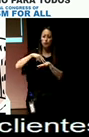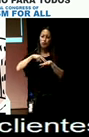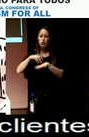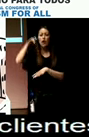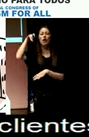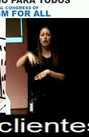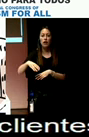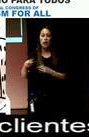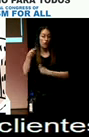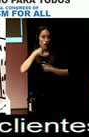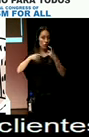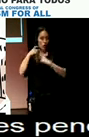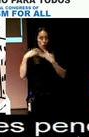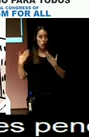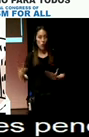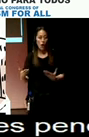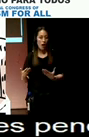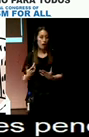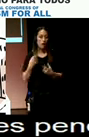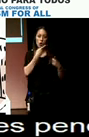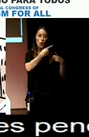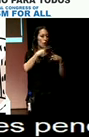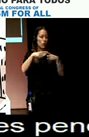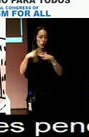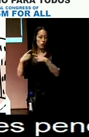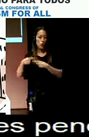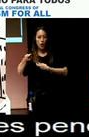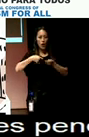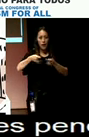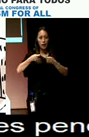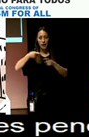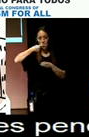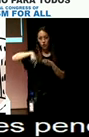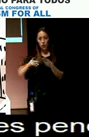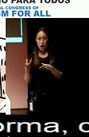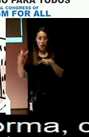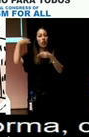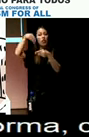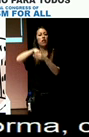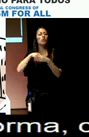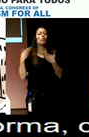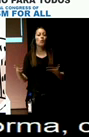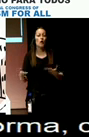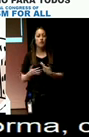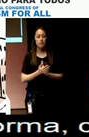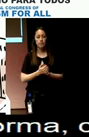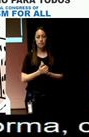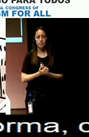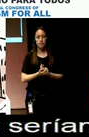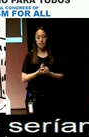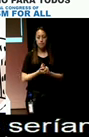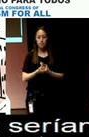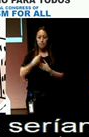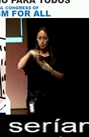aspects that we needed to incorporate? Mind you that the eCalypso platform is a B2B platform, which